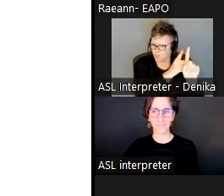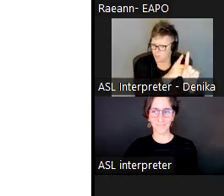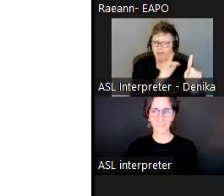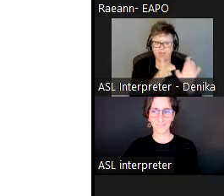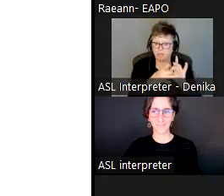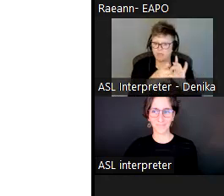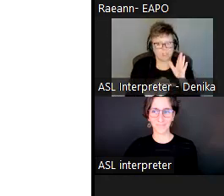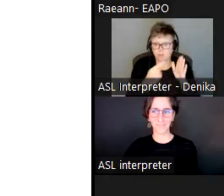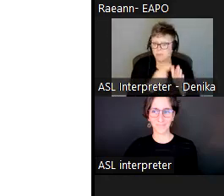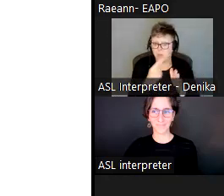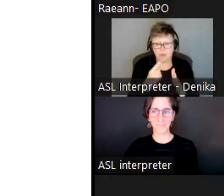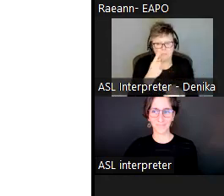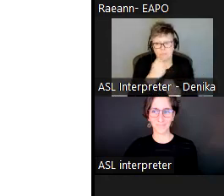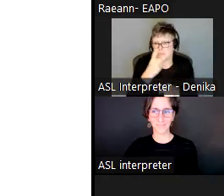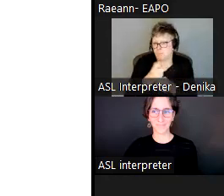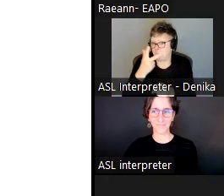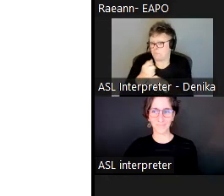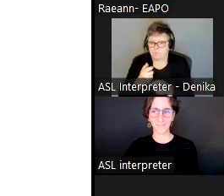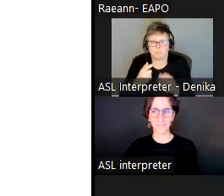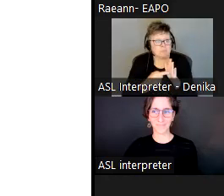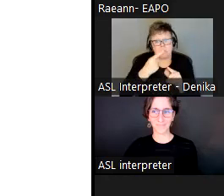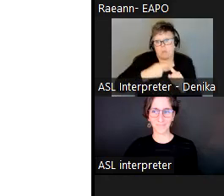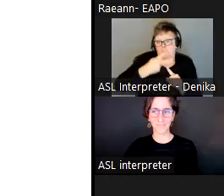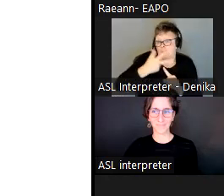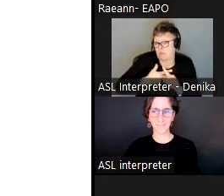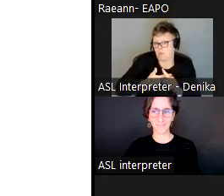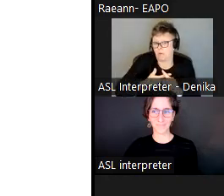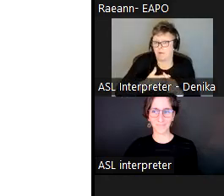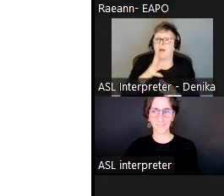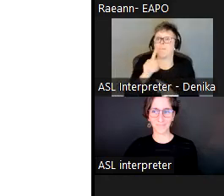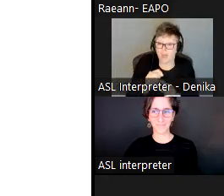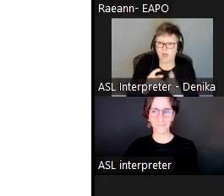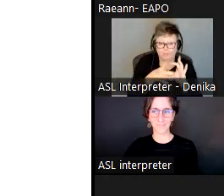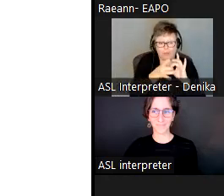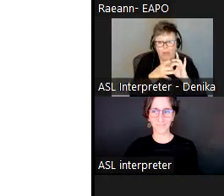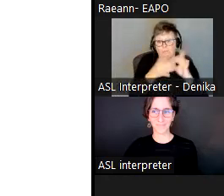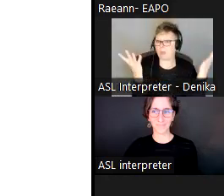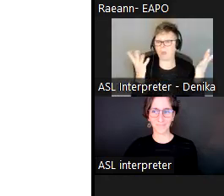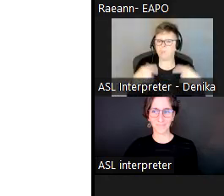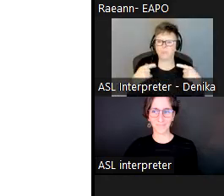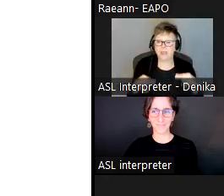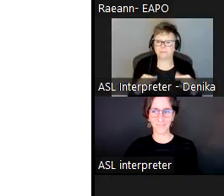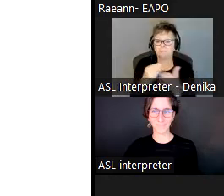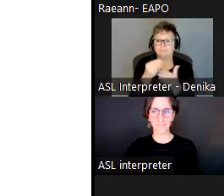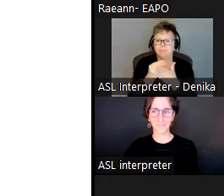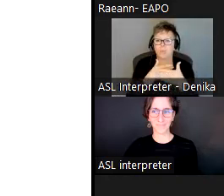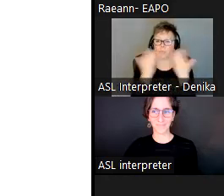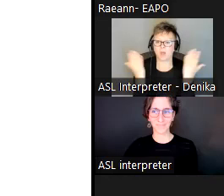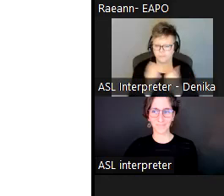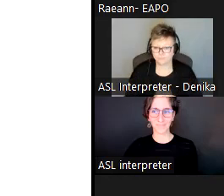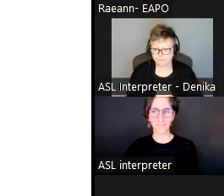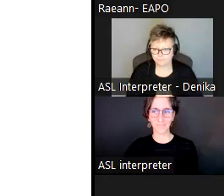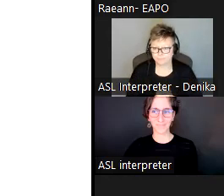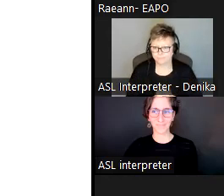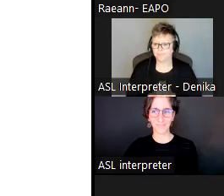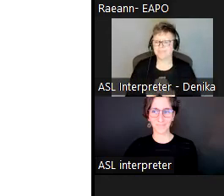years, but usually ends when the victim has no more money to give. The fraudsters will always run into trouble